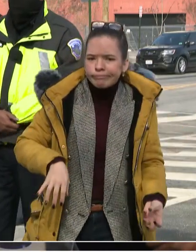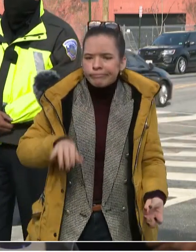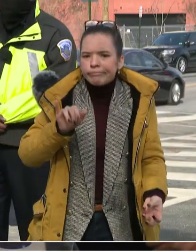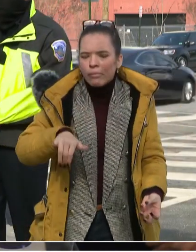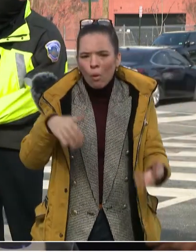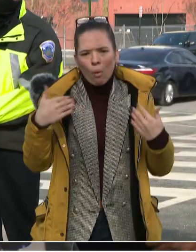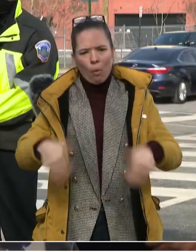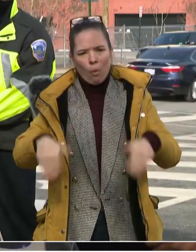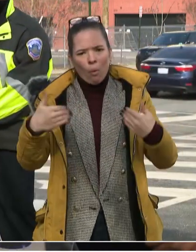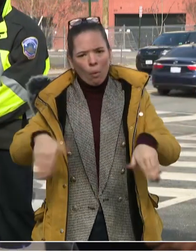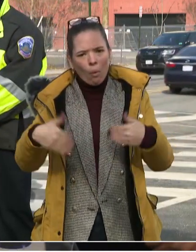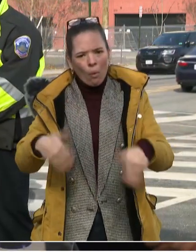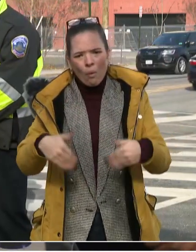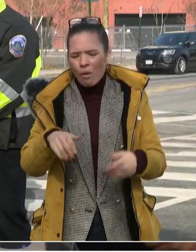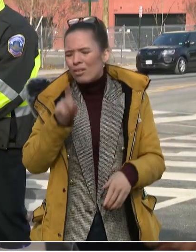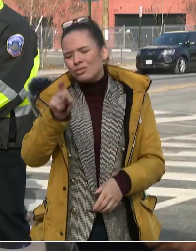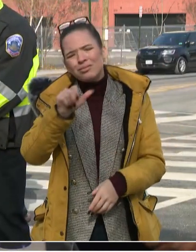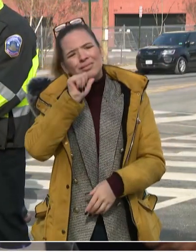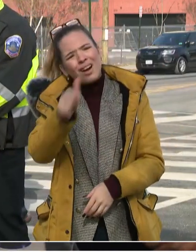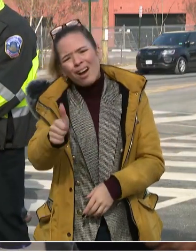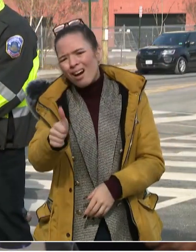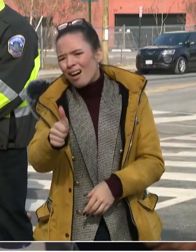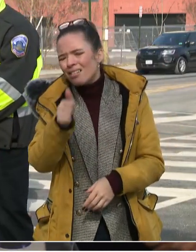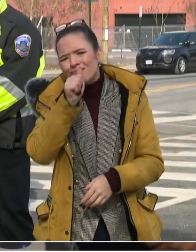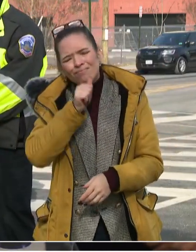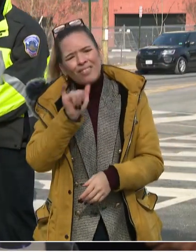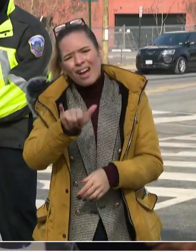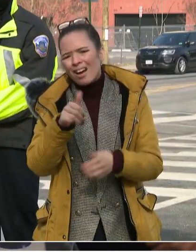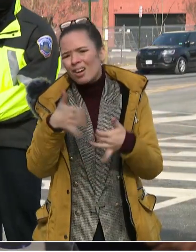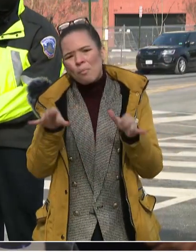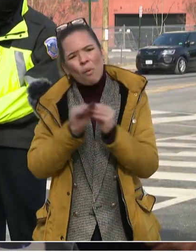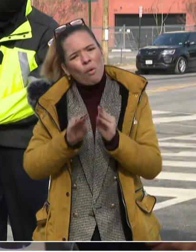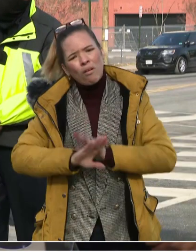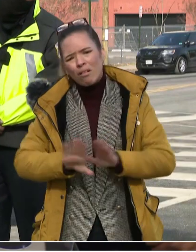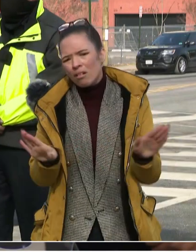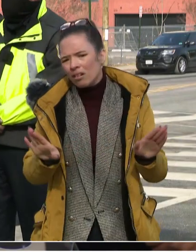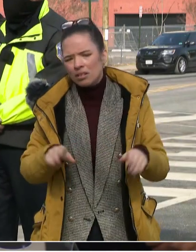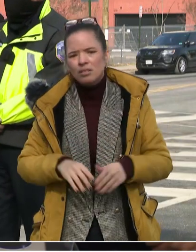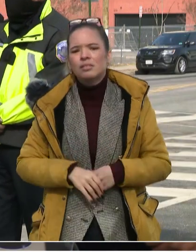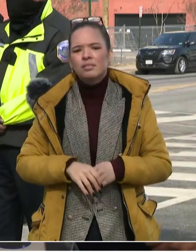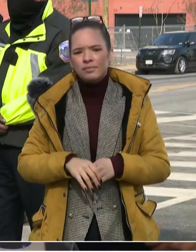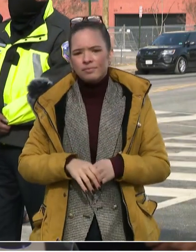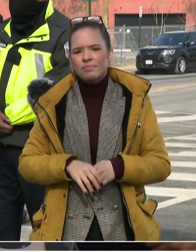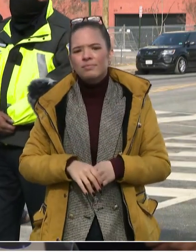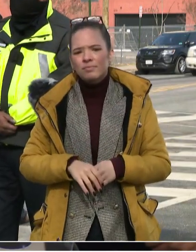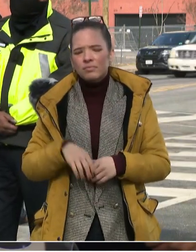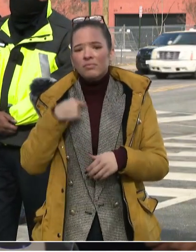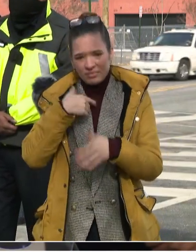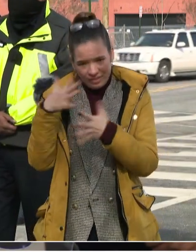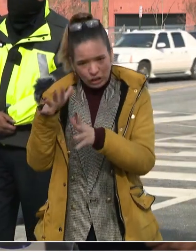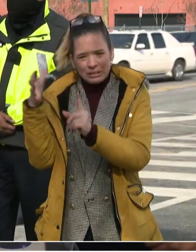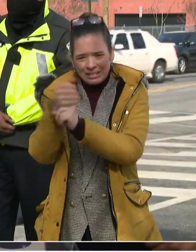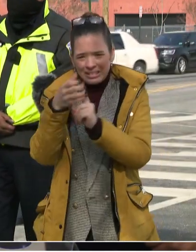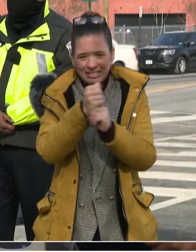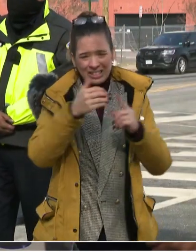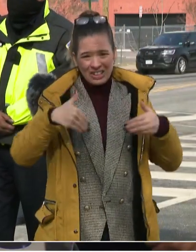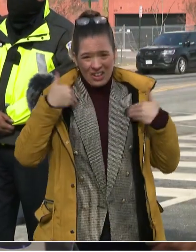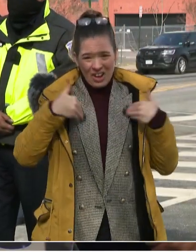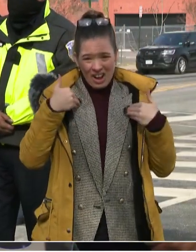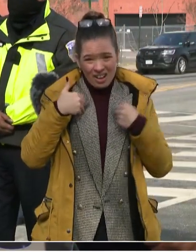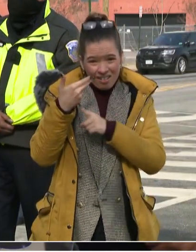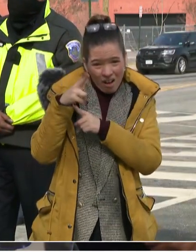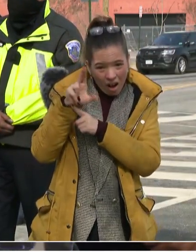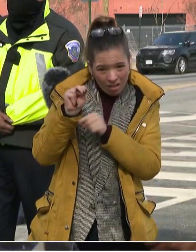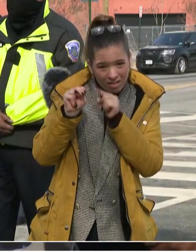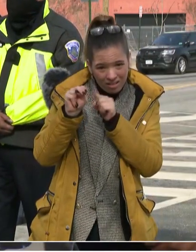able should have to go through this. And so we've apprehended carjackers as young as armed carjackers, 12 years